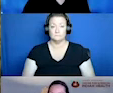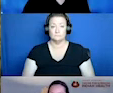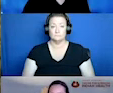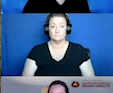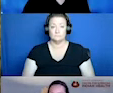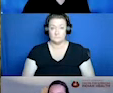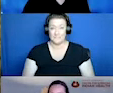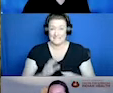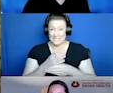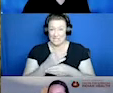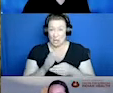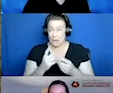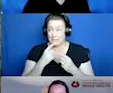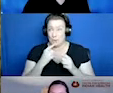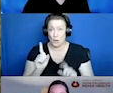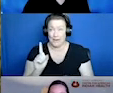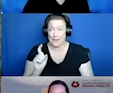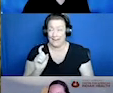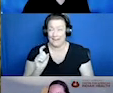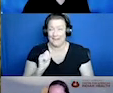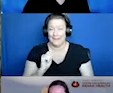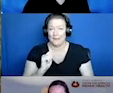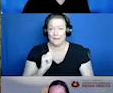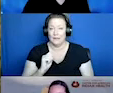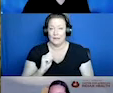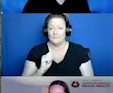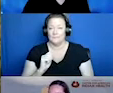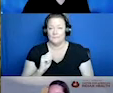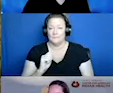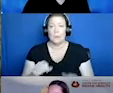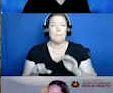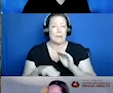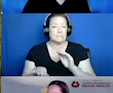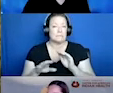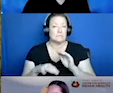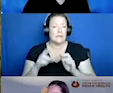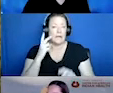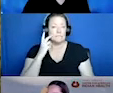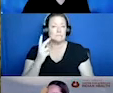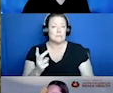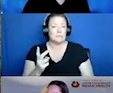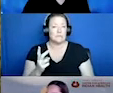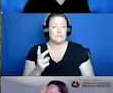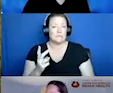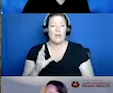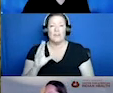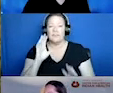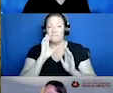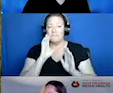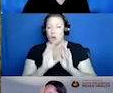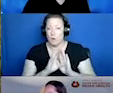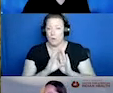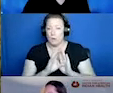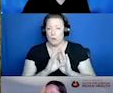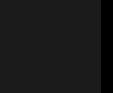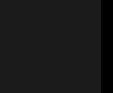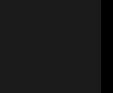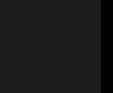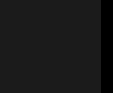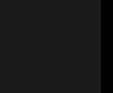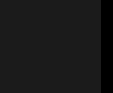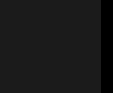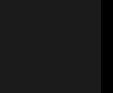Are they sharing? So I basically see the photo of you and your daughter in